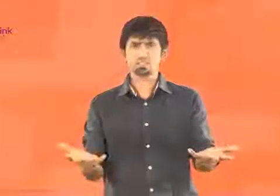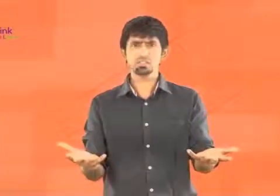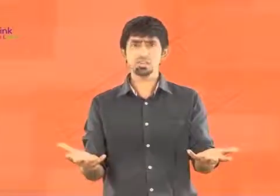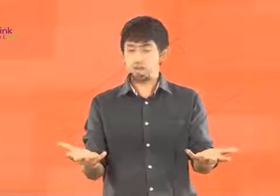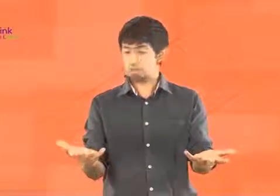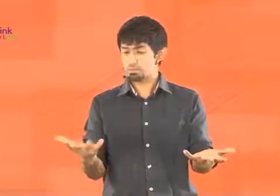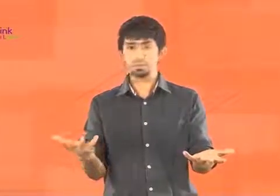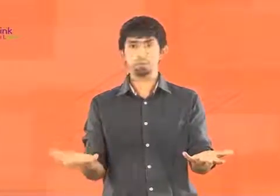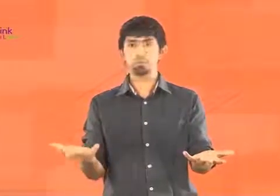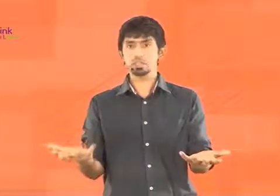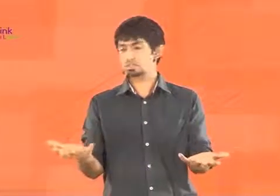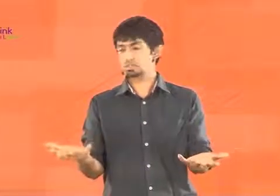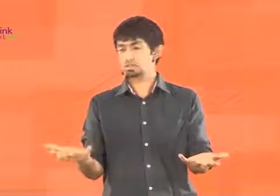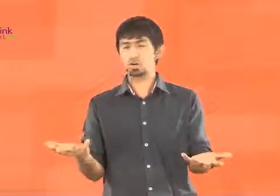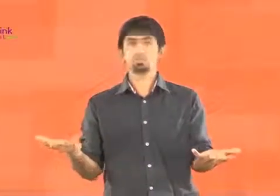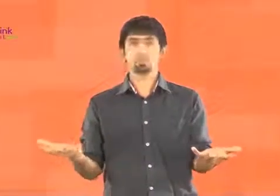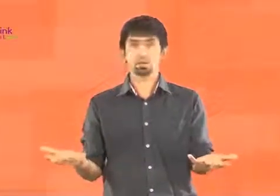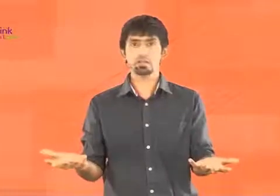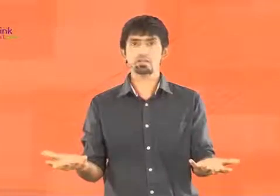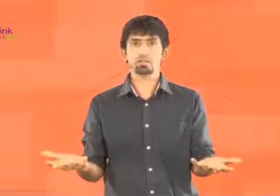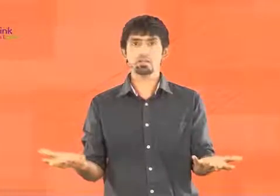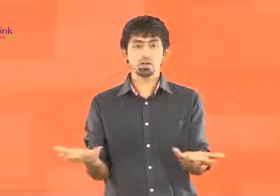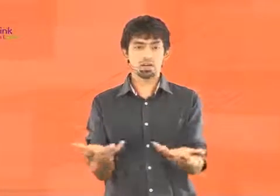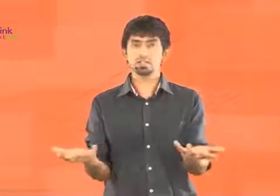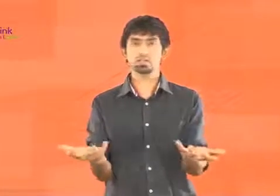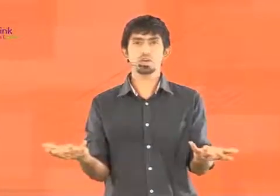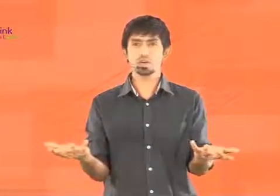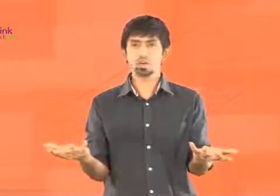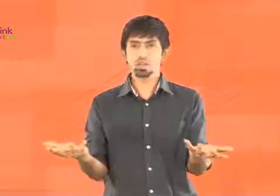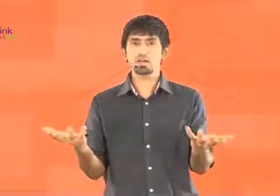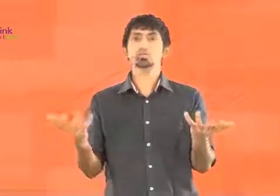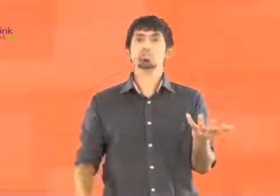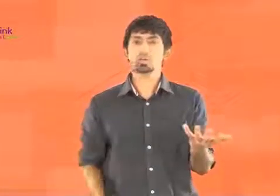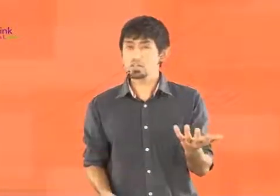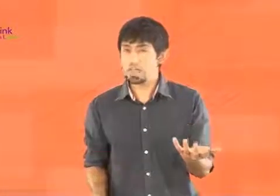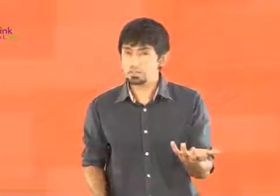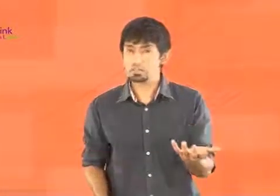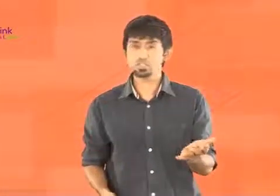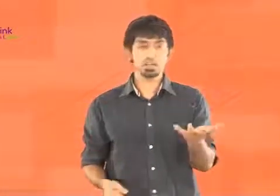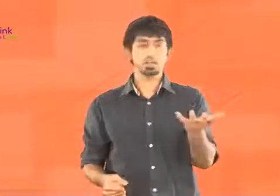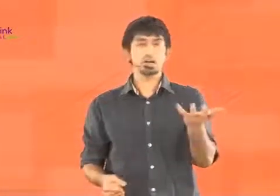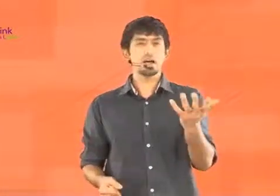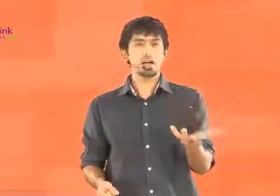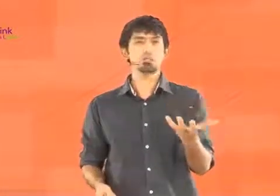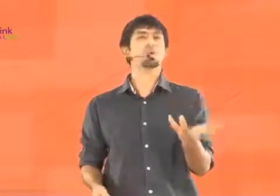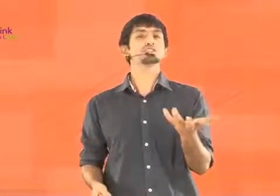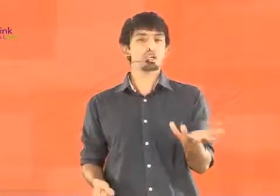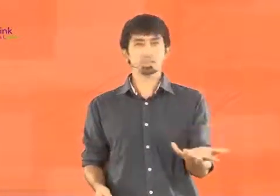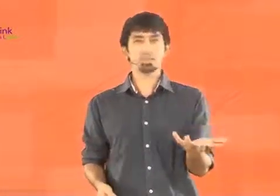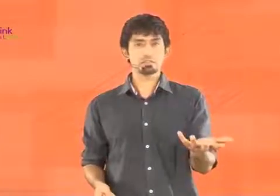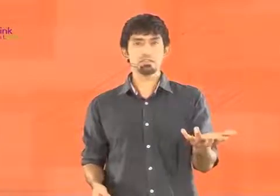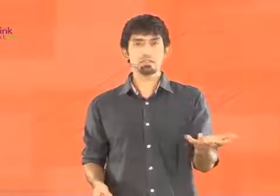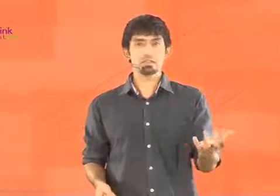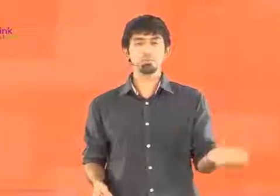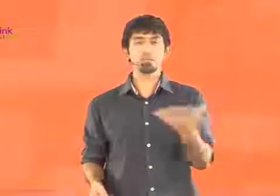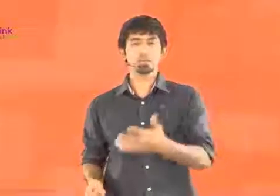next sentence is atom is made up of these constituent particles. These two cannot go well. So what really happened was that atom was thought